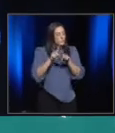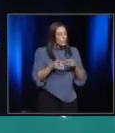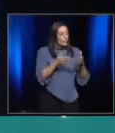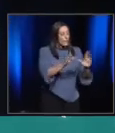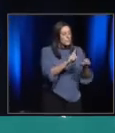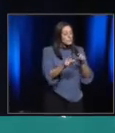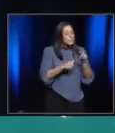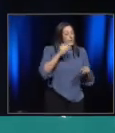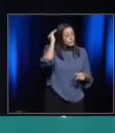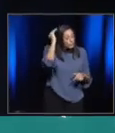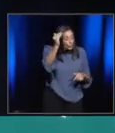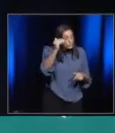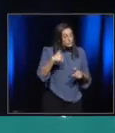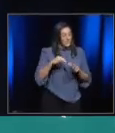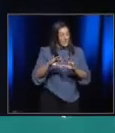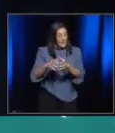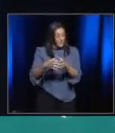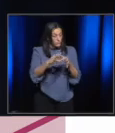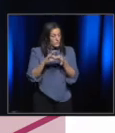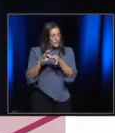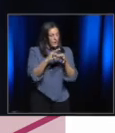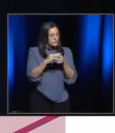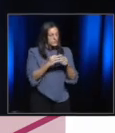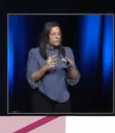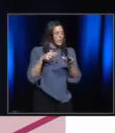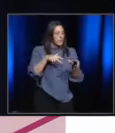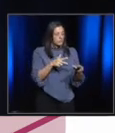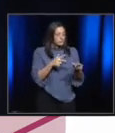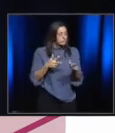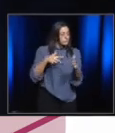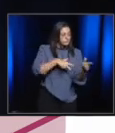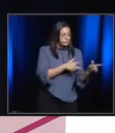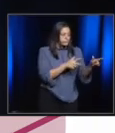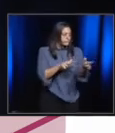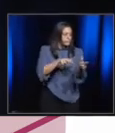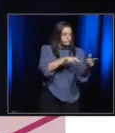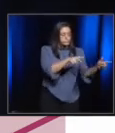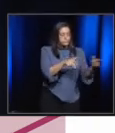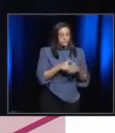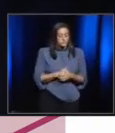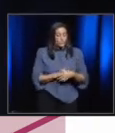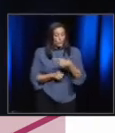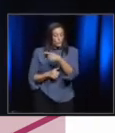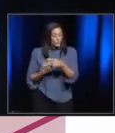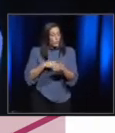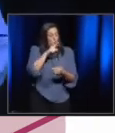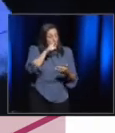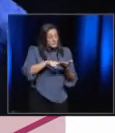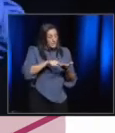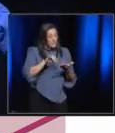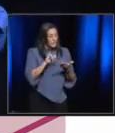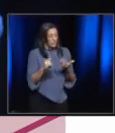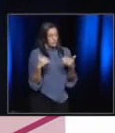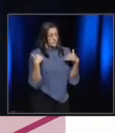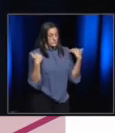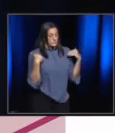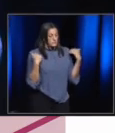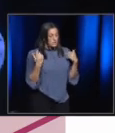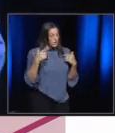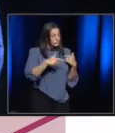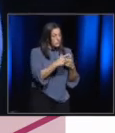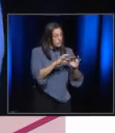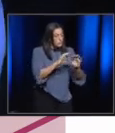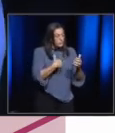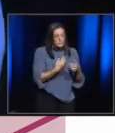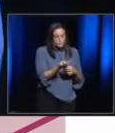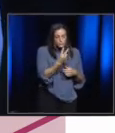consort the female through all behavioral activities. So Katie Holmes studied these juvenile groups, and 2 interesting